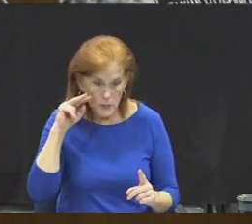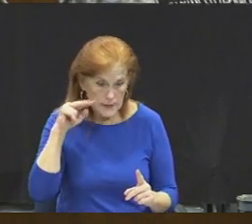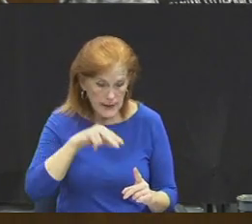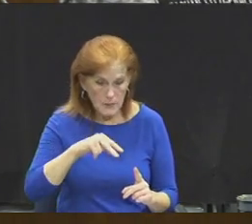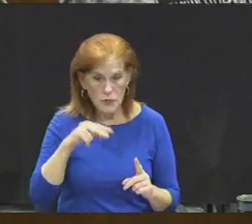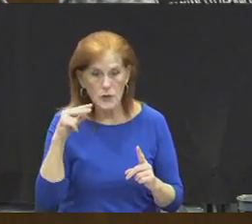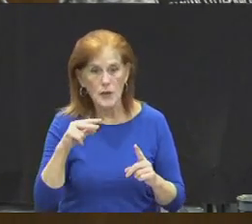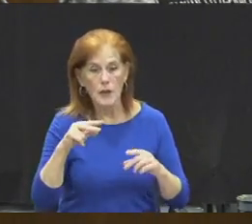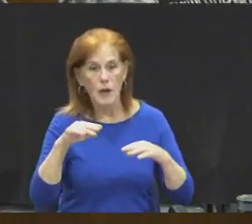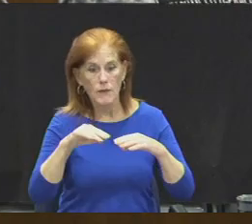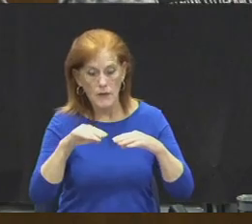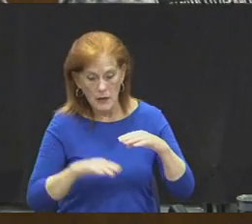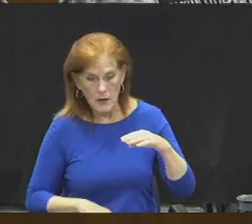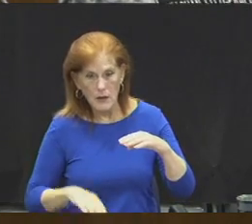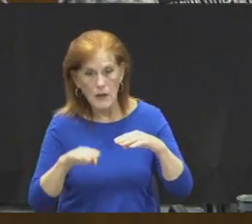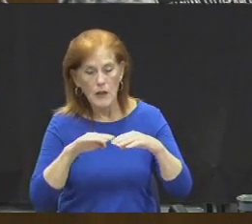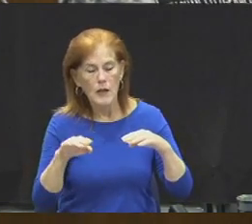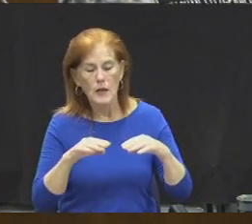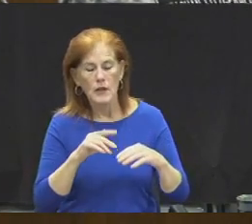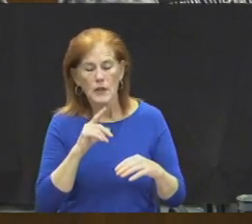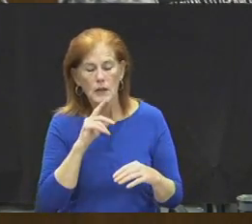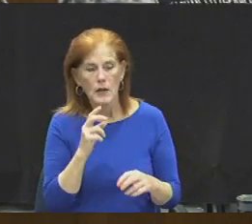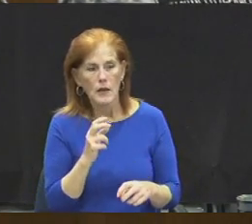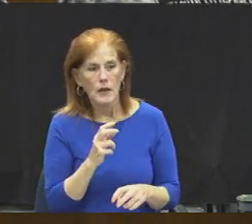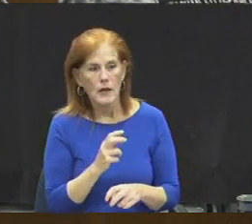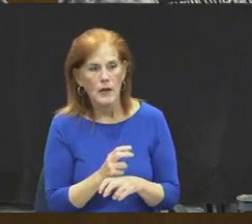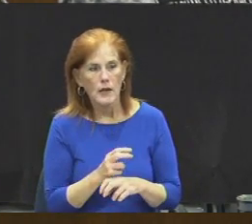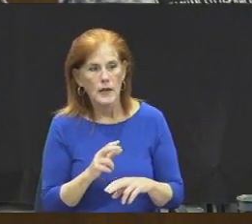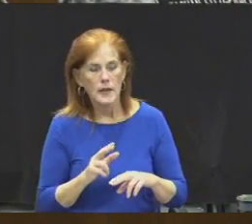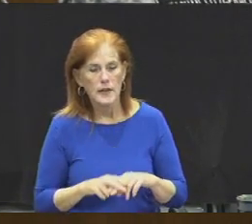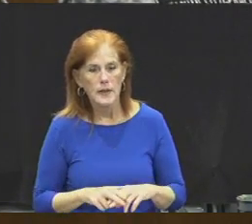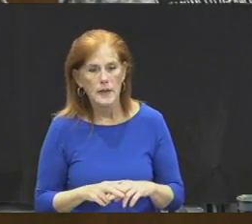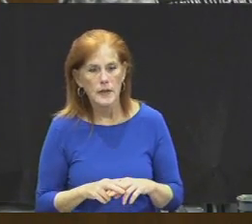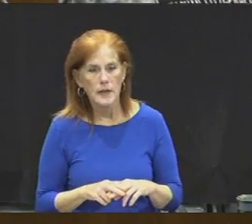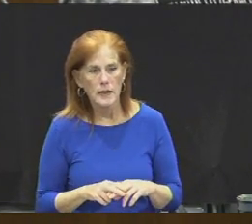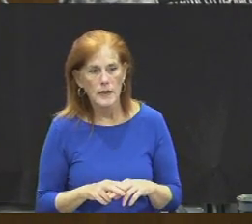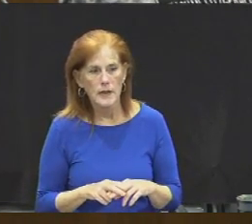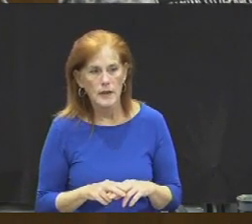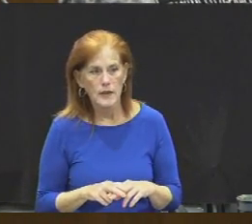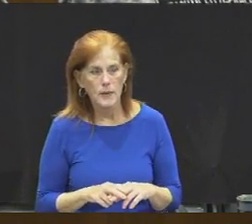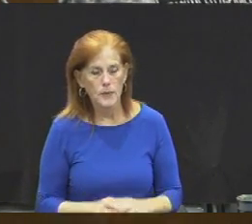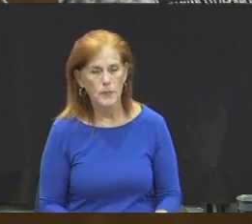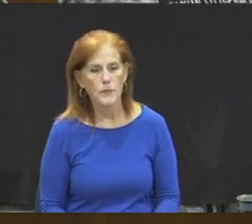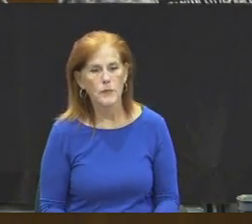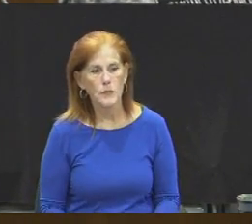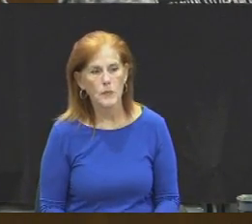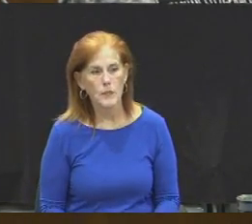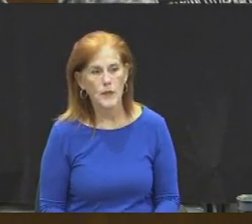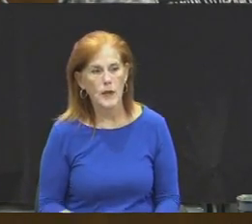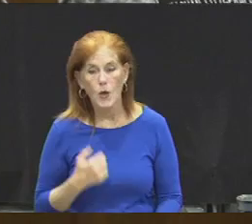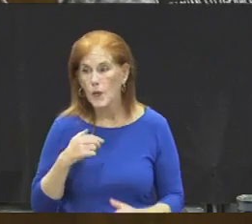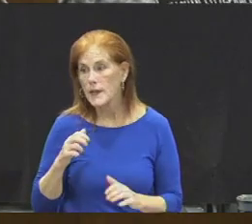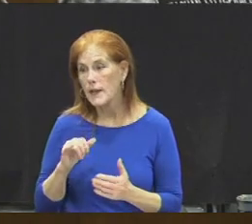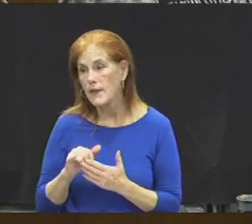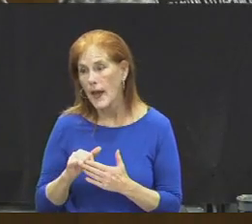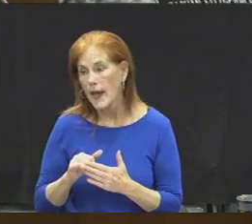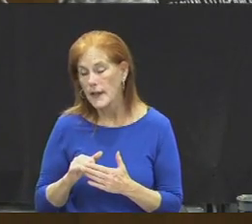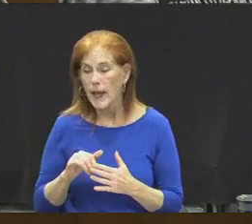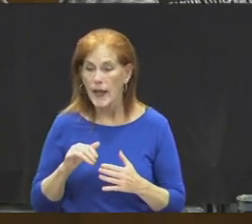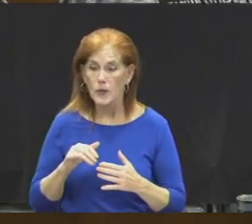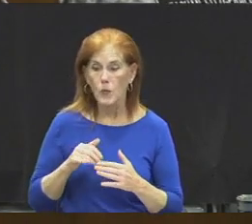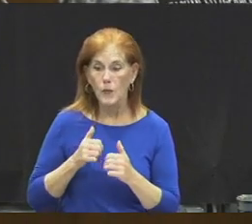and it's just really hard to sit here where it's like, we did this and it's ADA compliant